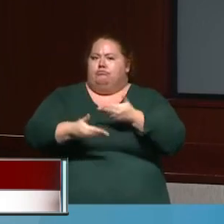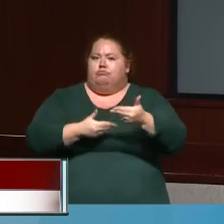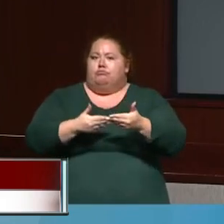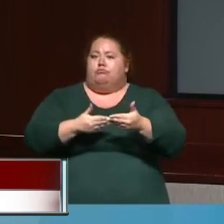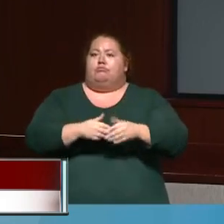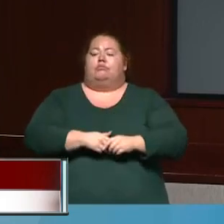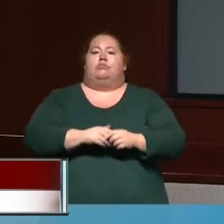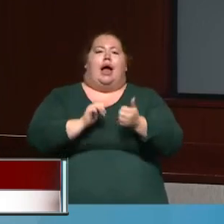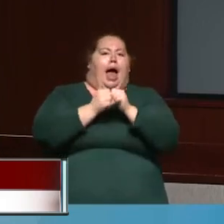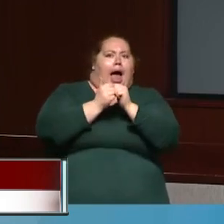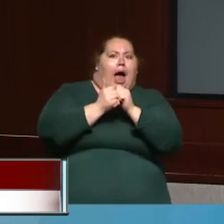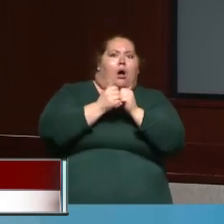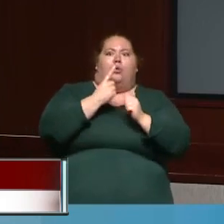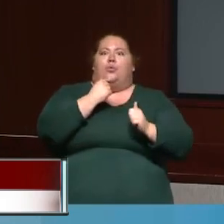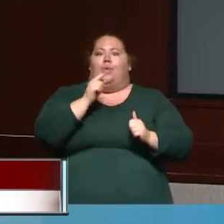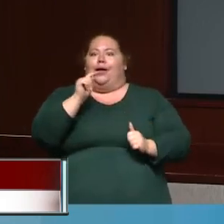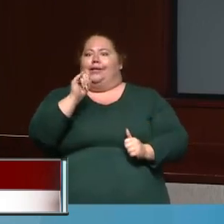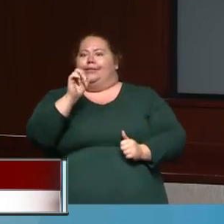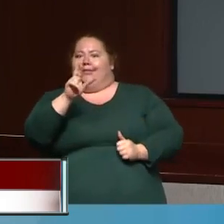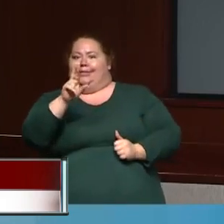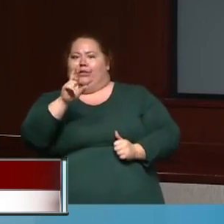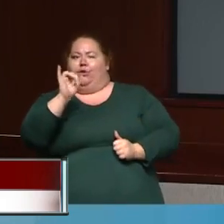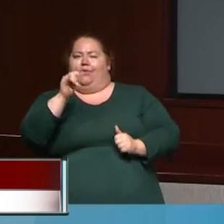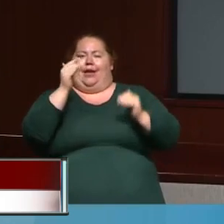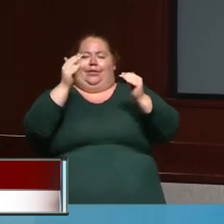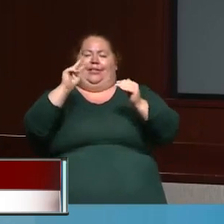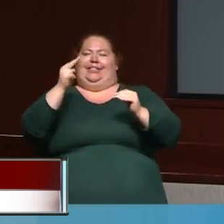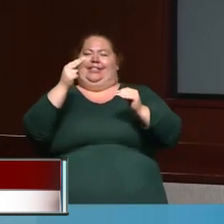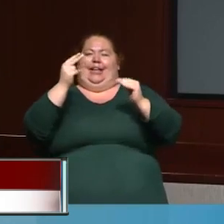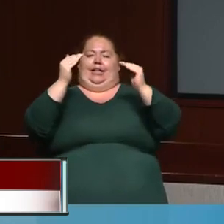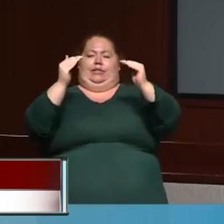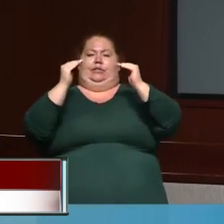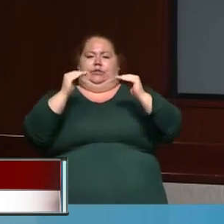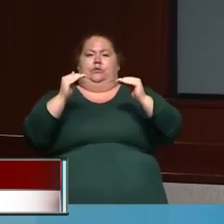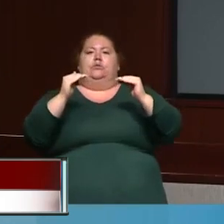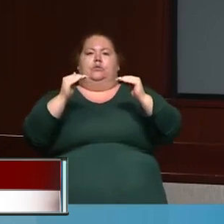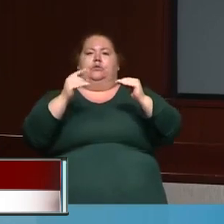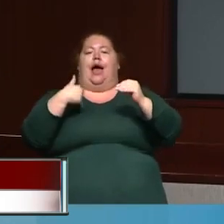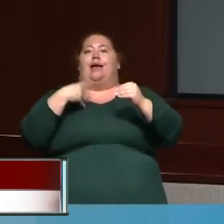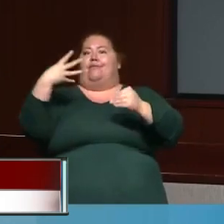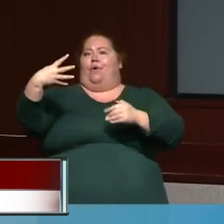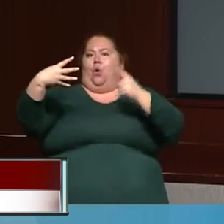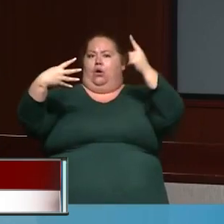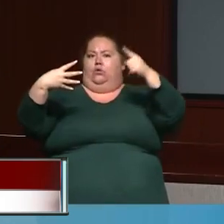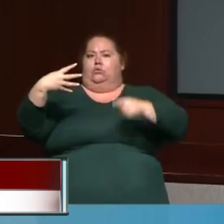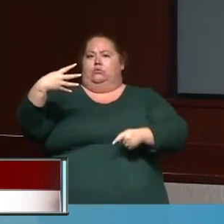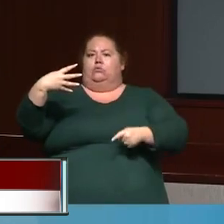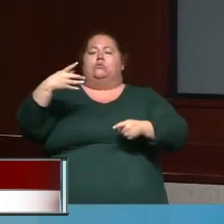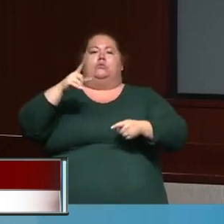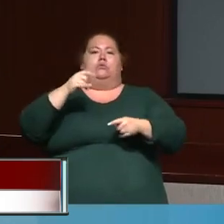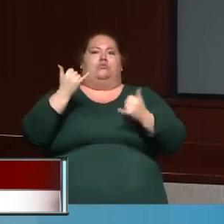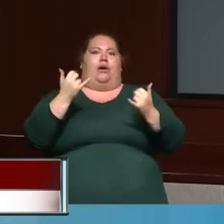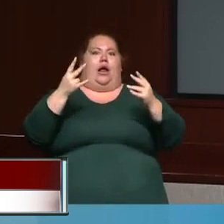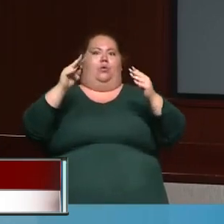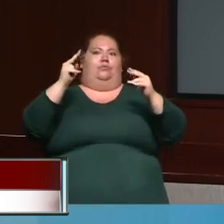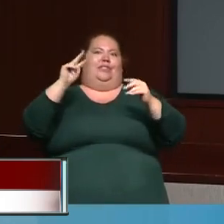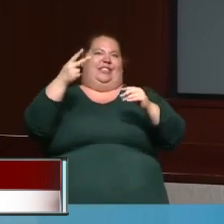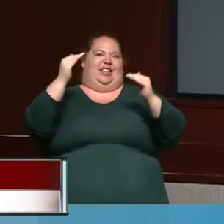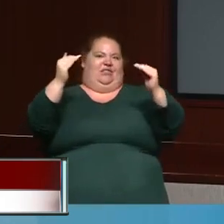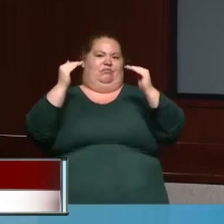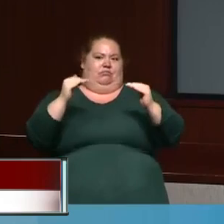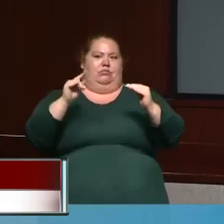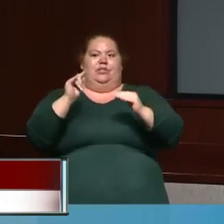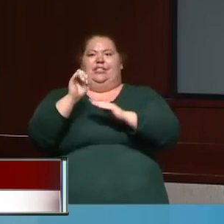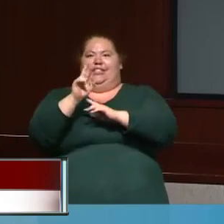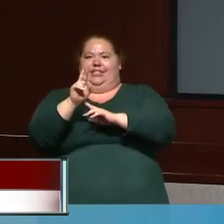the red tier, it's the red color-coded tier. There are 4. That's going to allow for the immediate